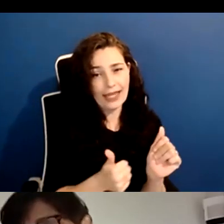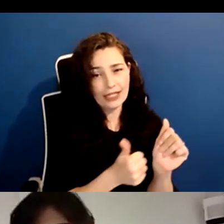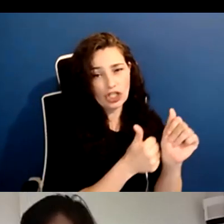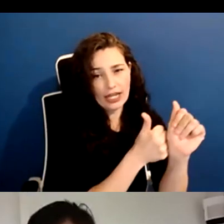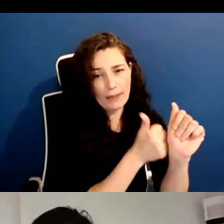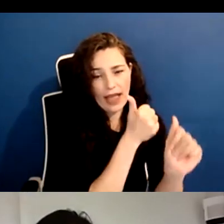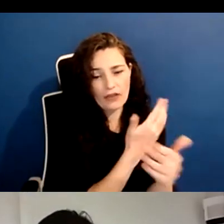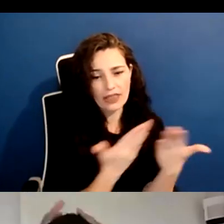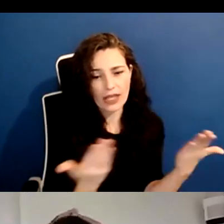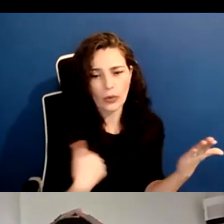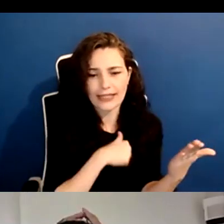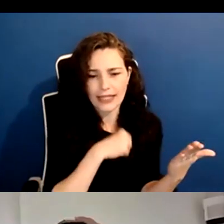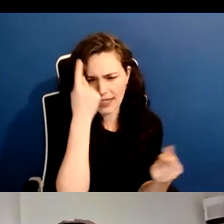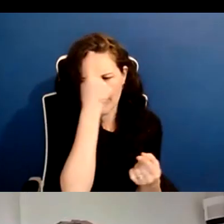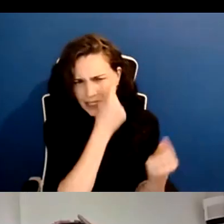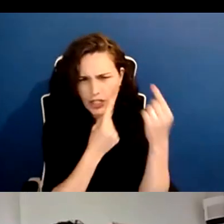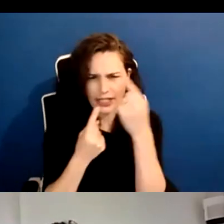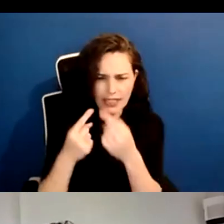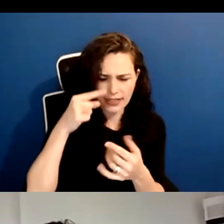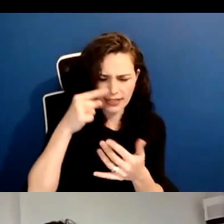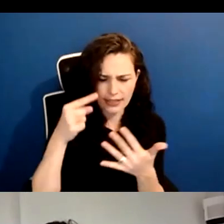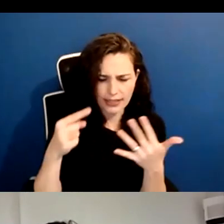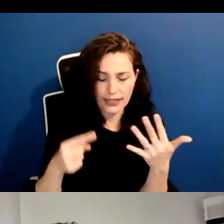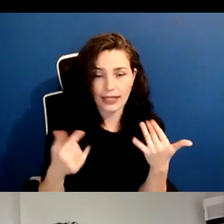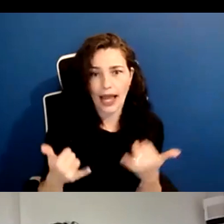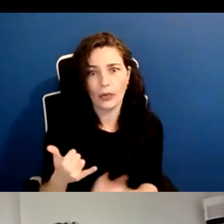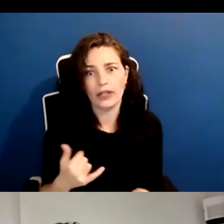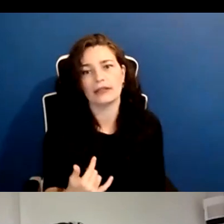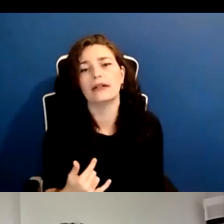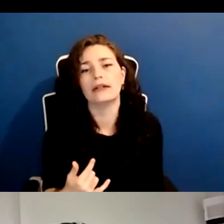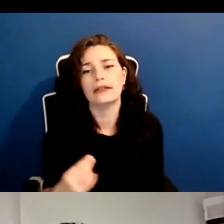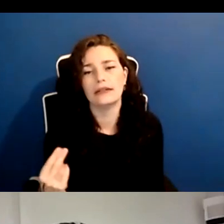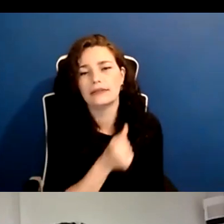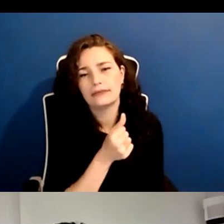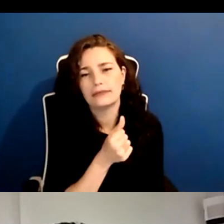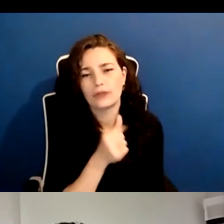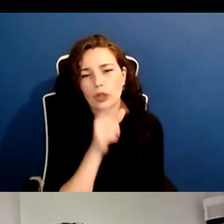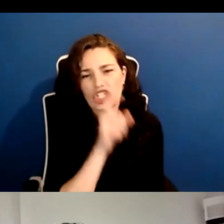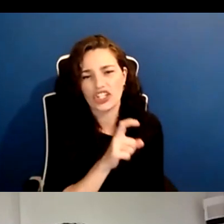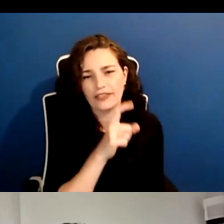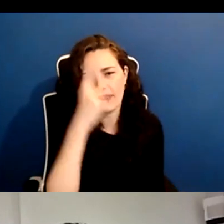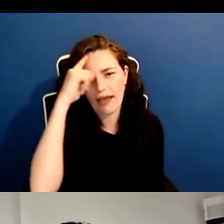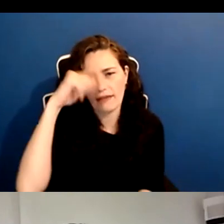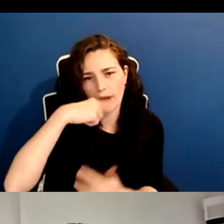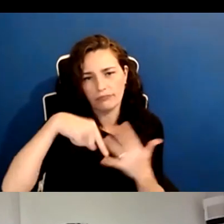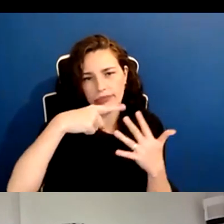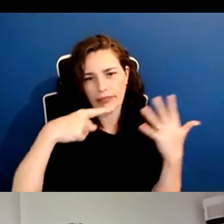didn't consider, and now it's like, oh, we really need to consider this, right? So that's right. I don't know if we have the model budget at all,